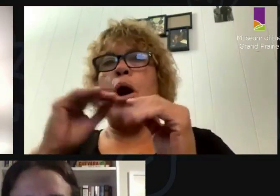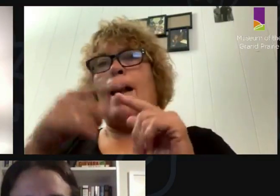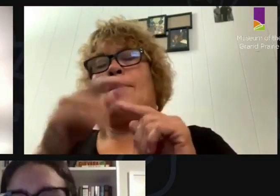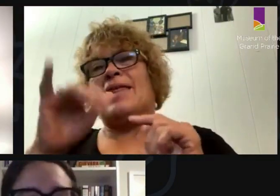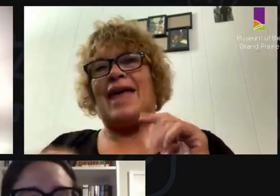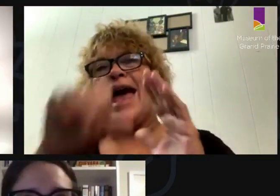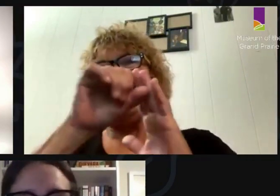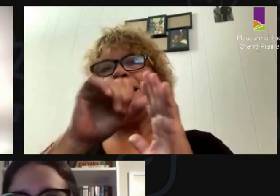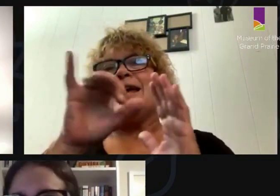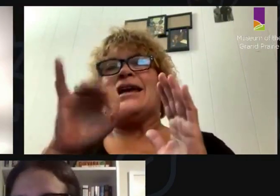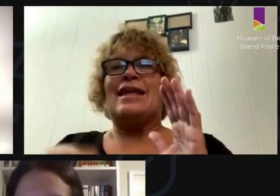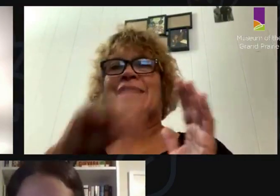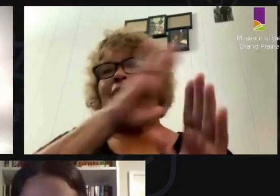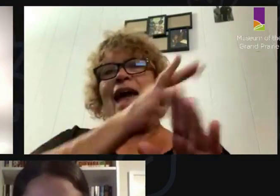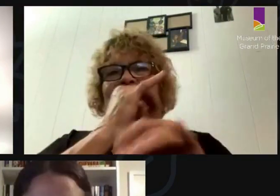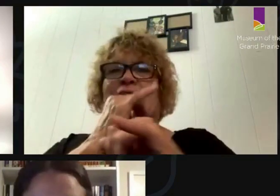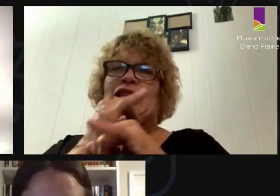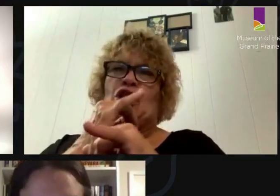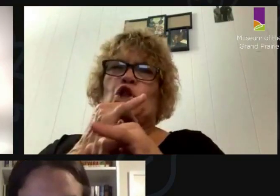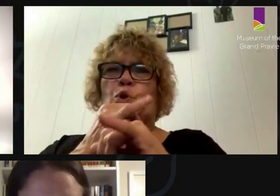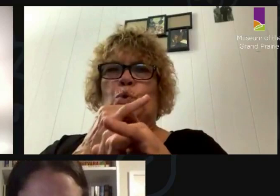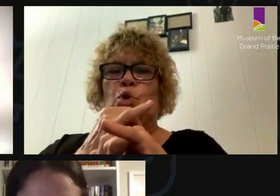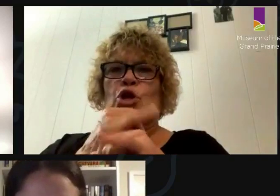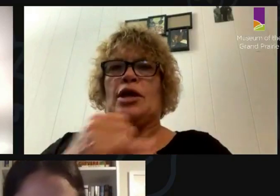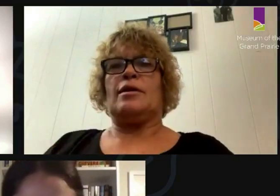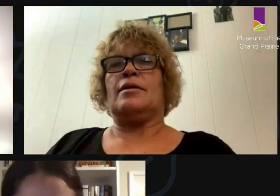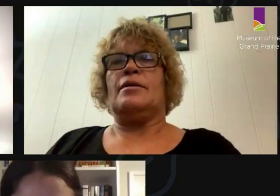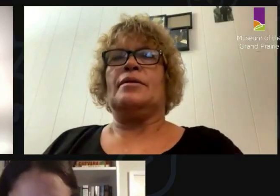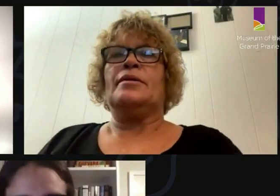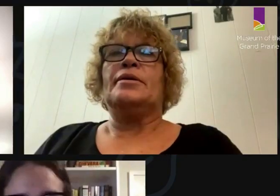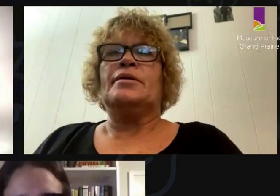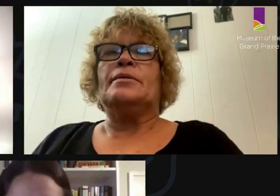state there, or that institution there.